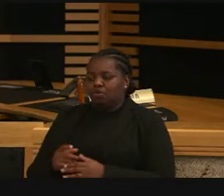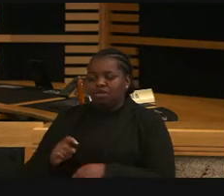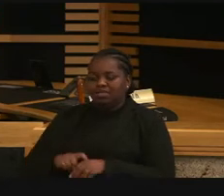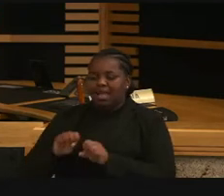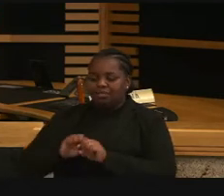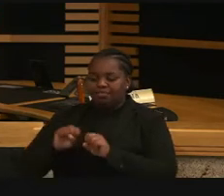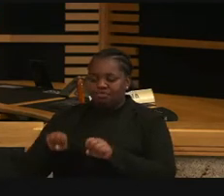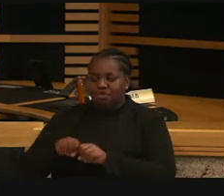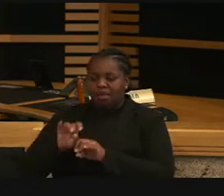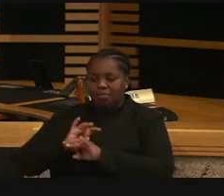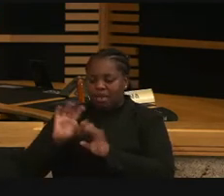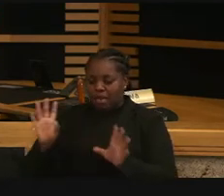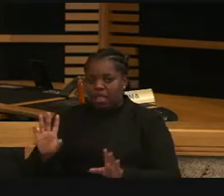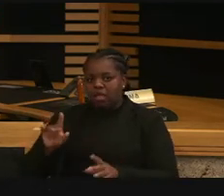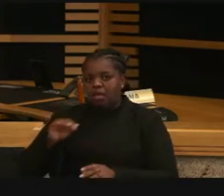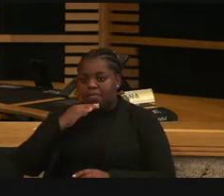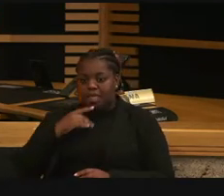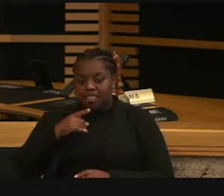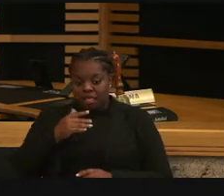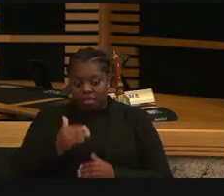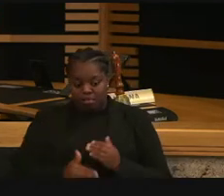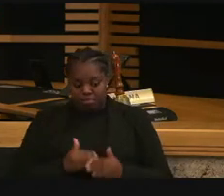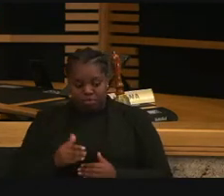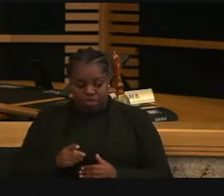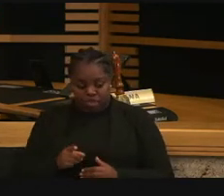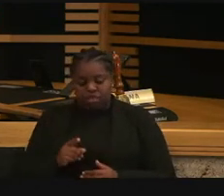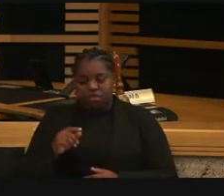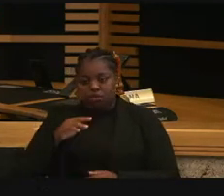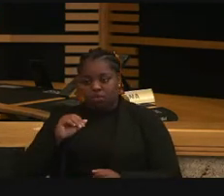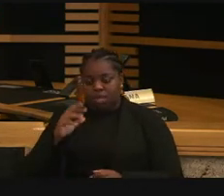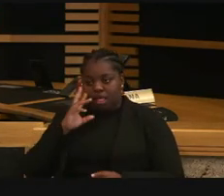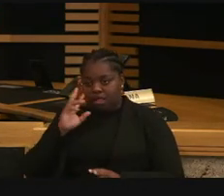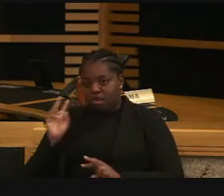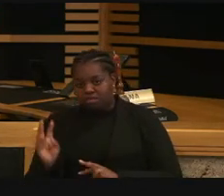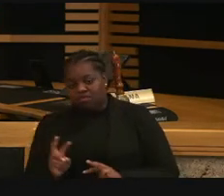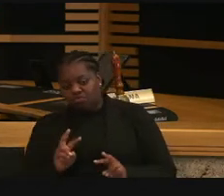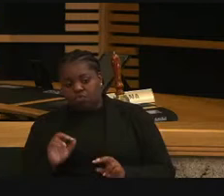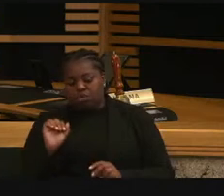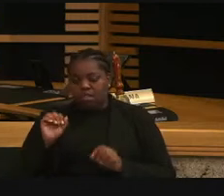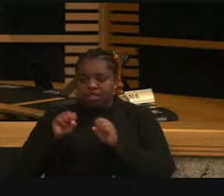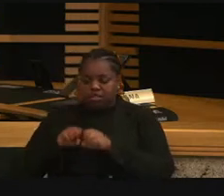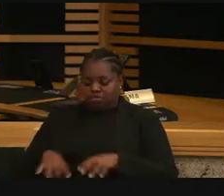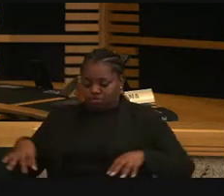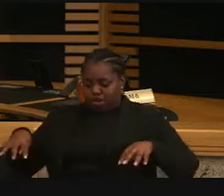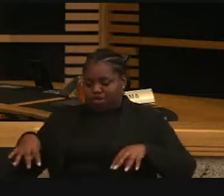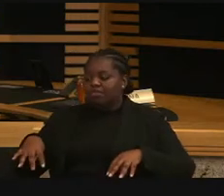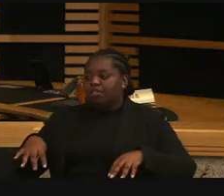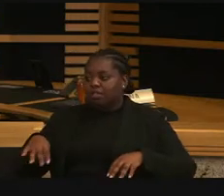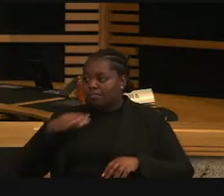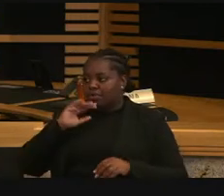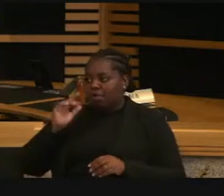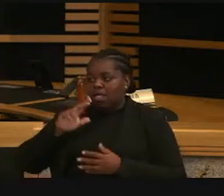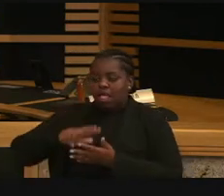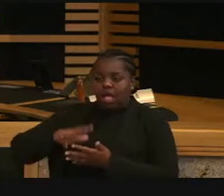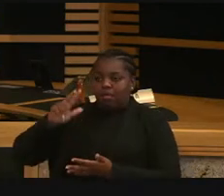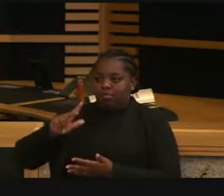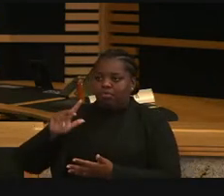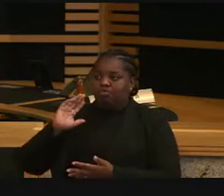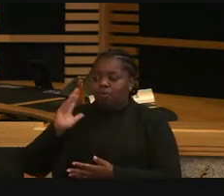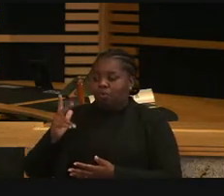frames indicating when the process of the review of the organogram up to its approval will